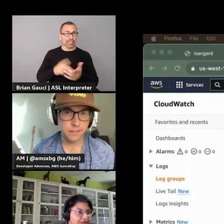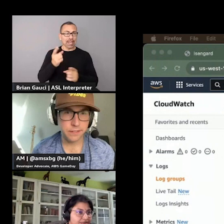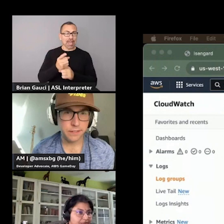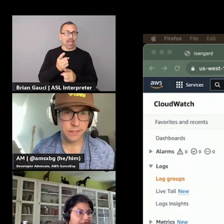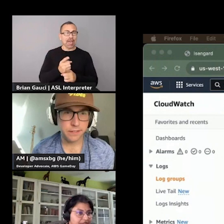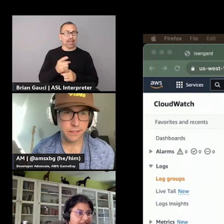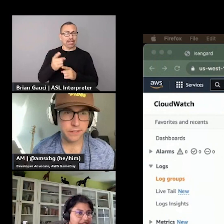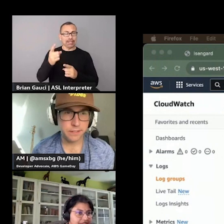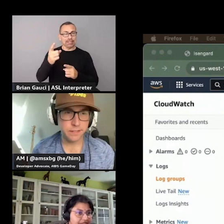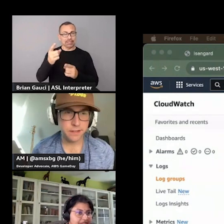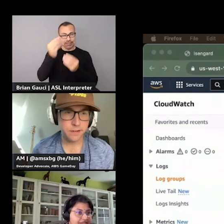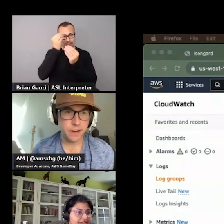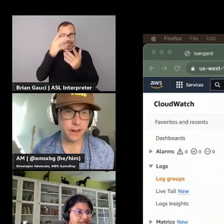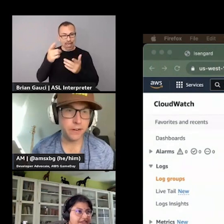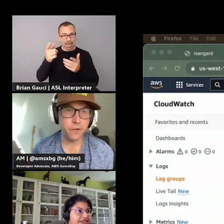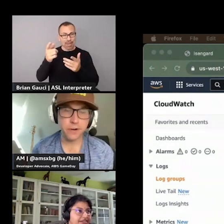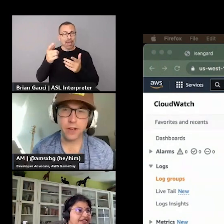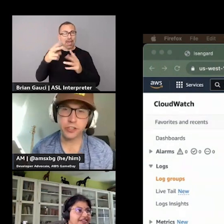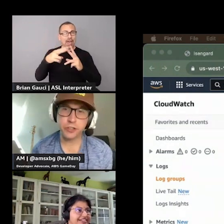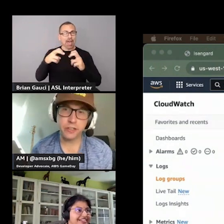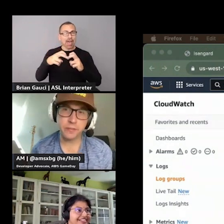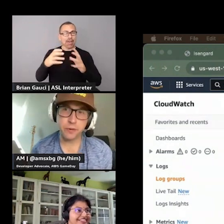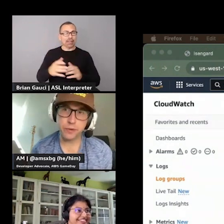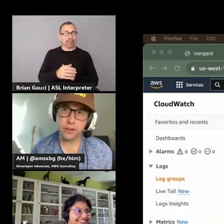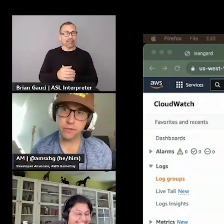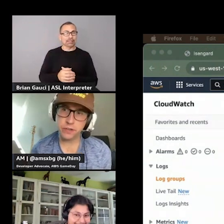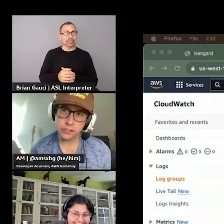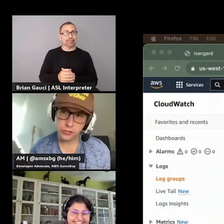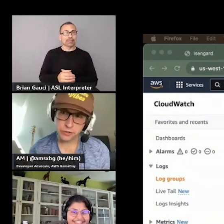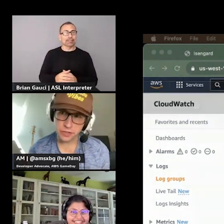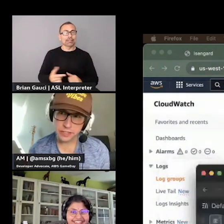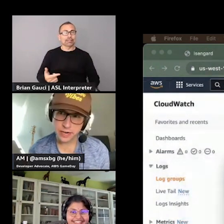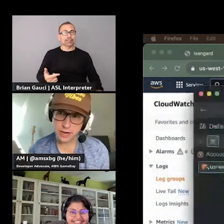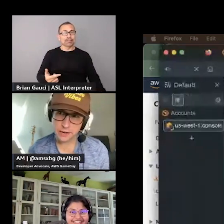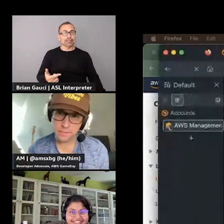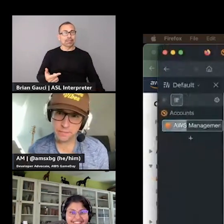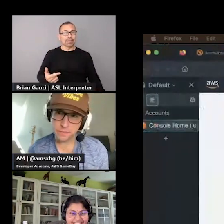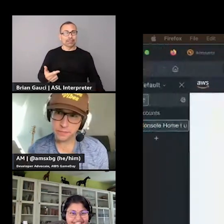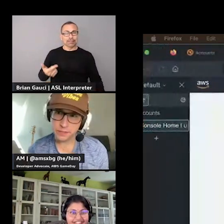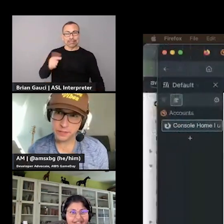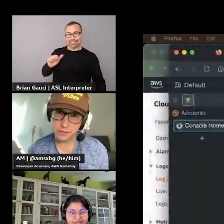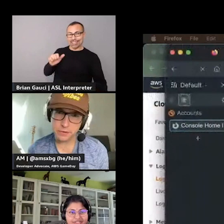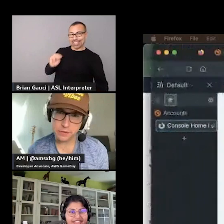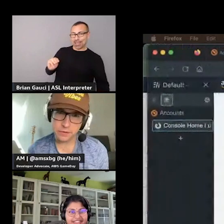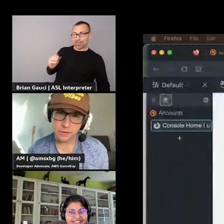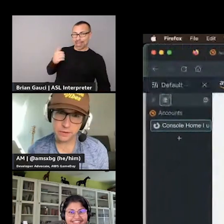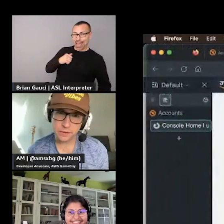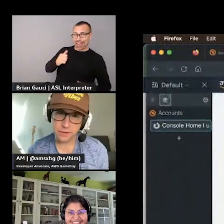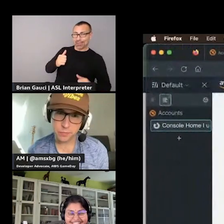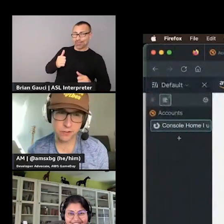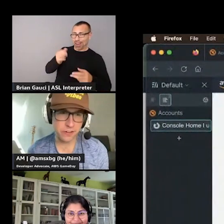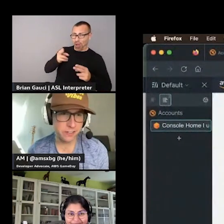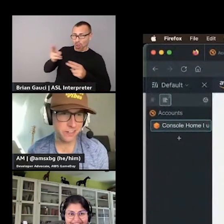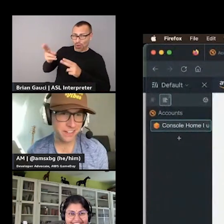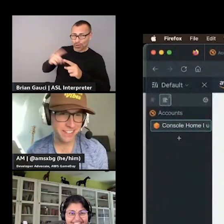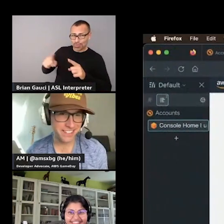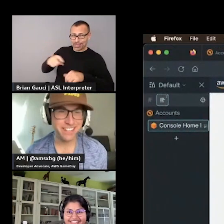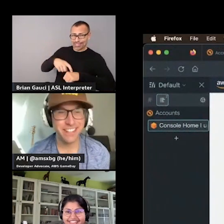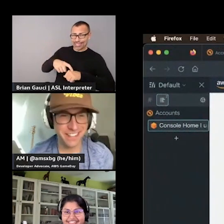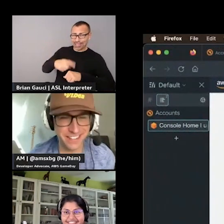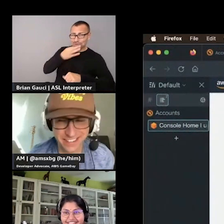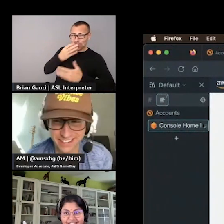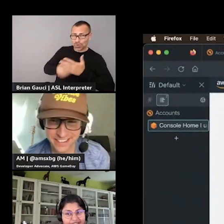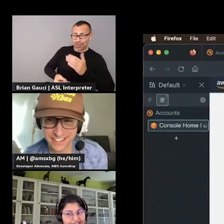analyst executes the permission. All right. I don't want to rush you, Arti, but we are running short on time. So almost there. Perfect. So,